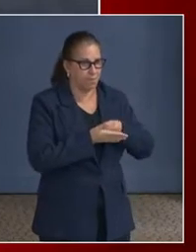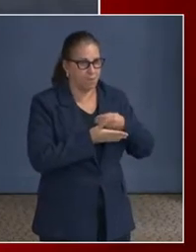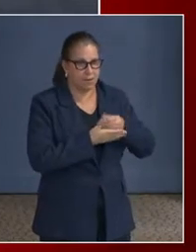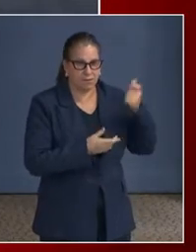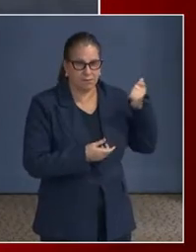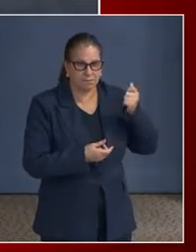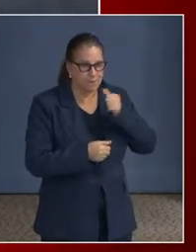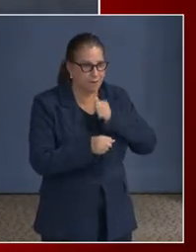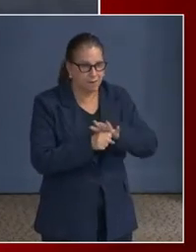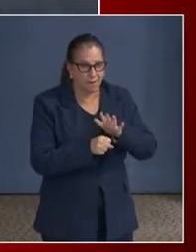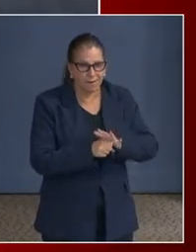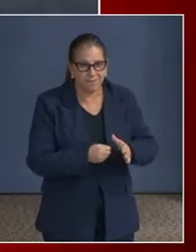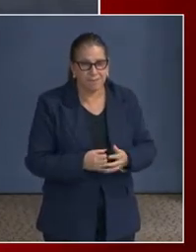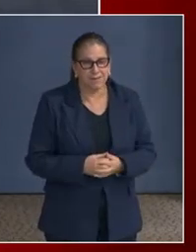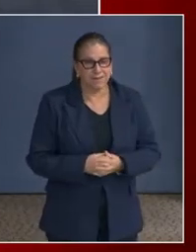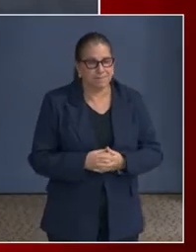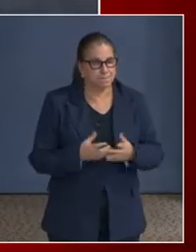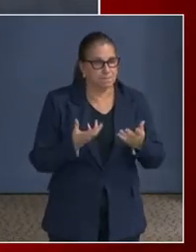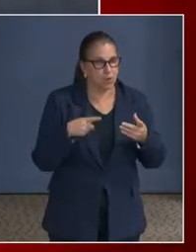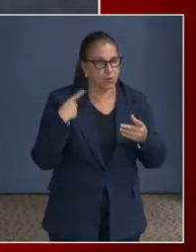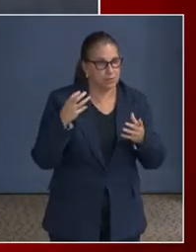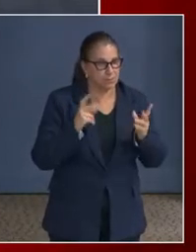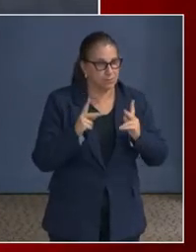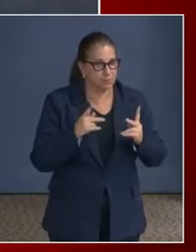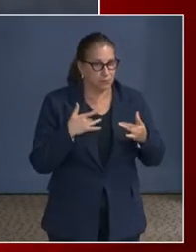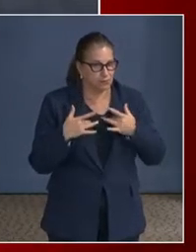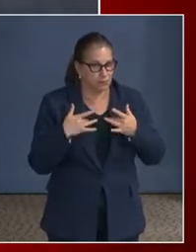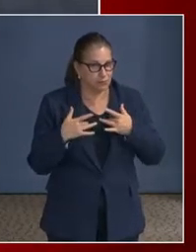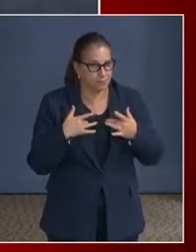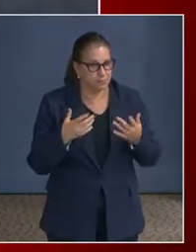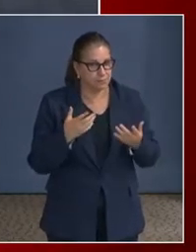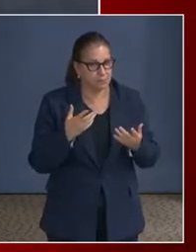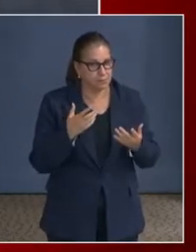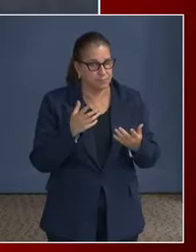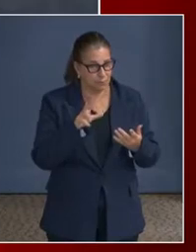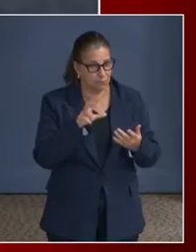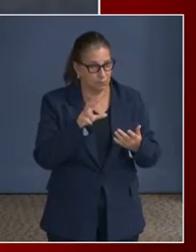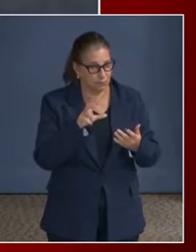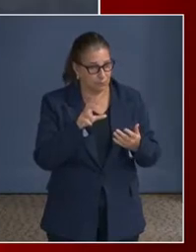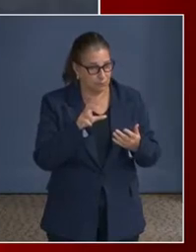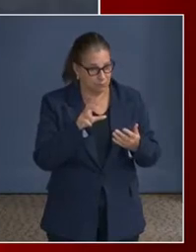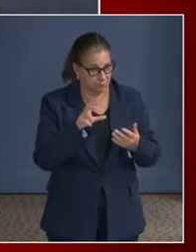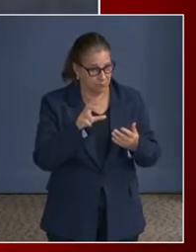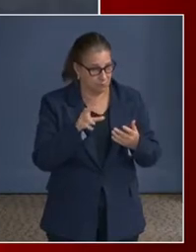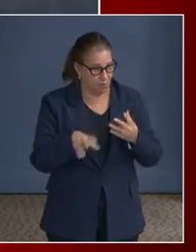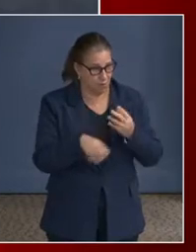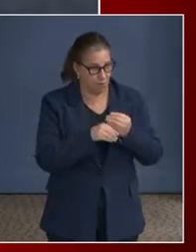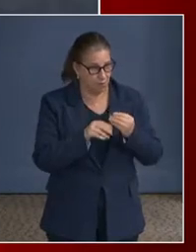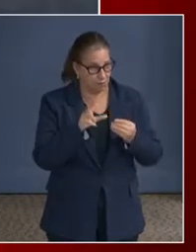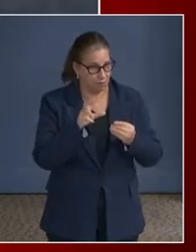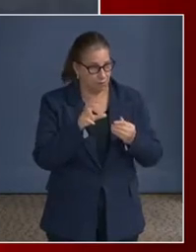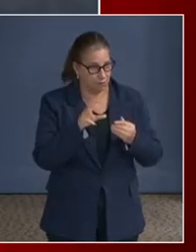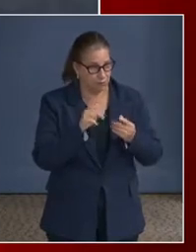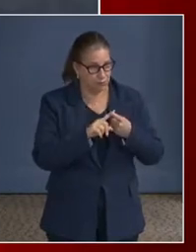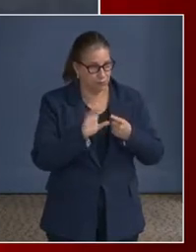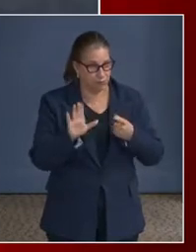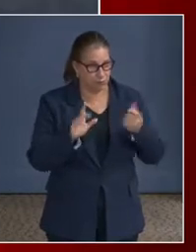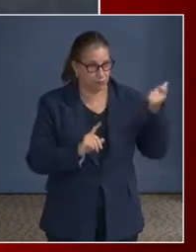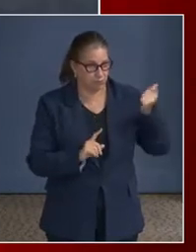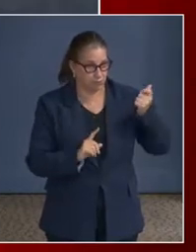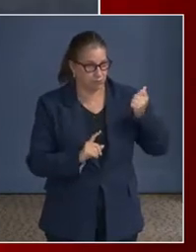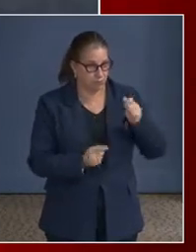what they can expect in terms of the $300 extra that's supposed to be coming in? I will, and perhaps